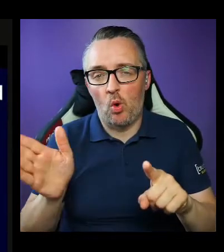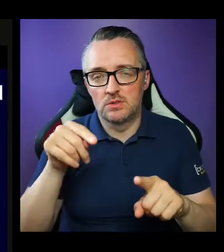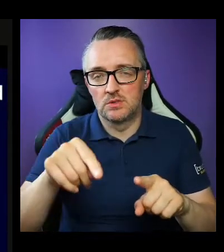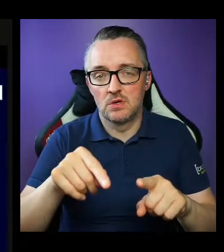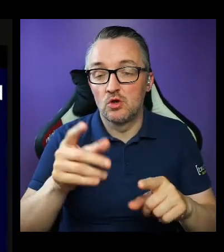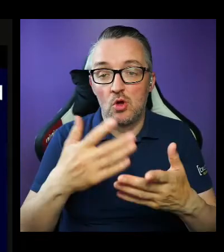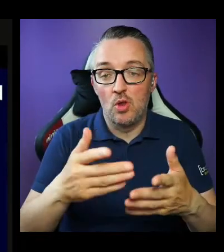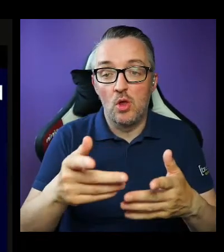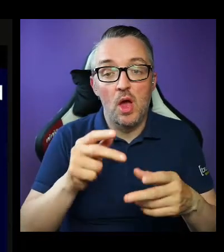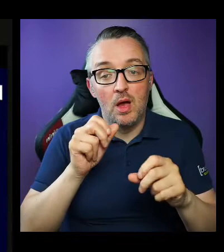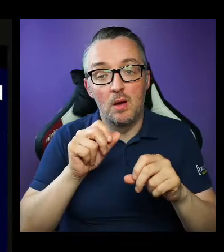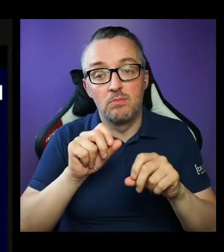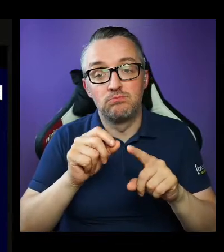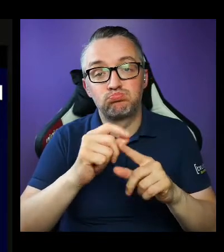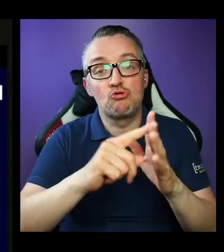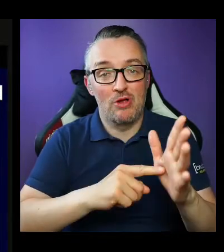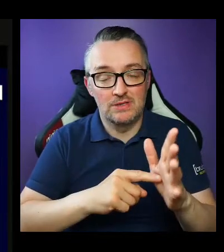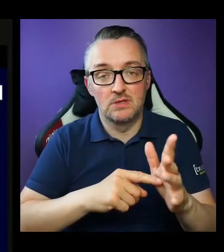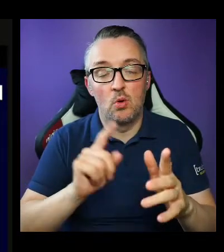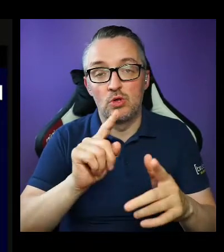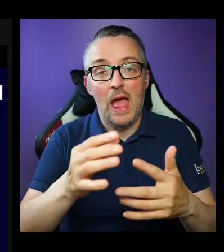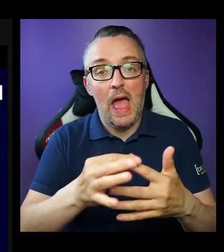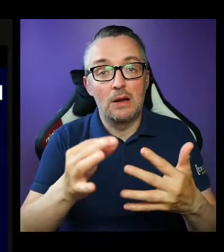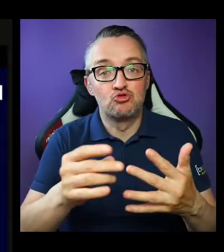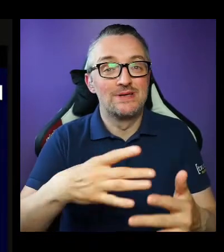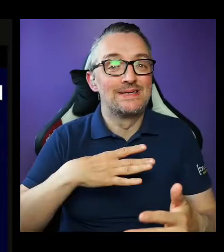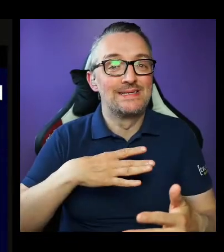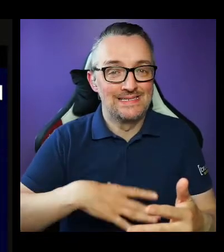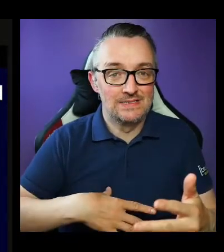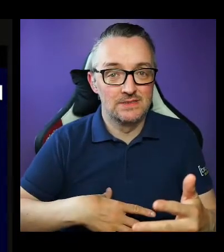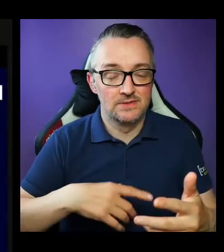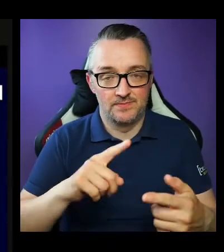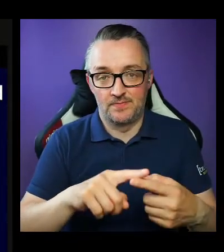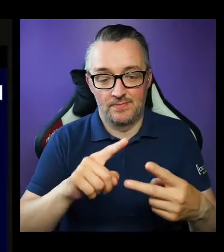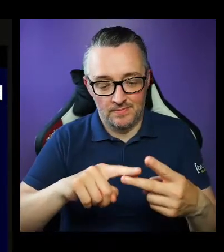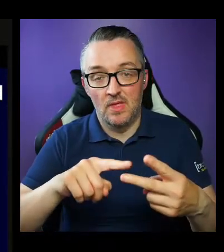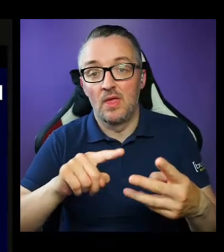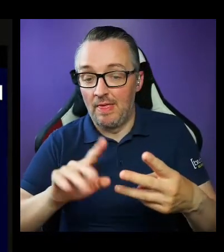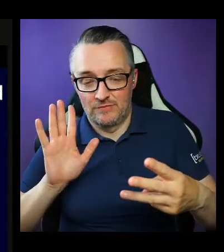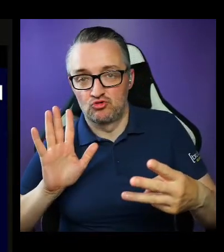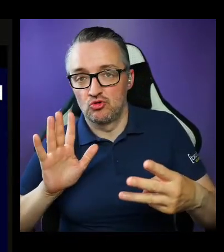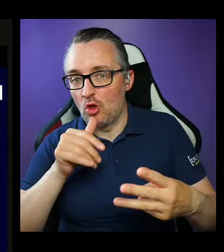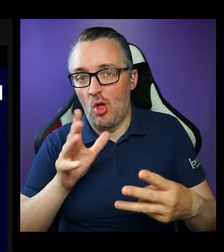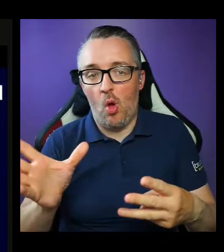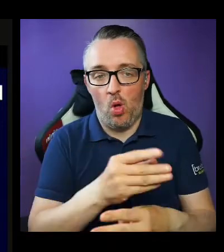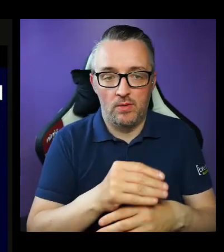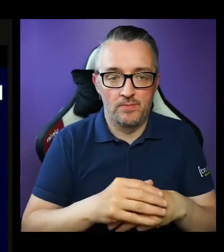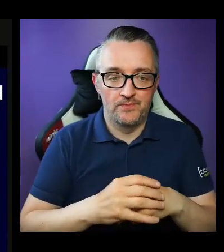you should only project the attributes that you actually need for your queries.